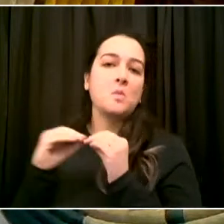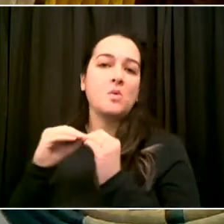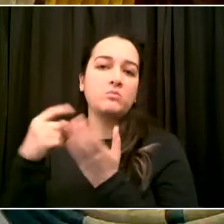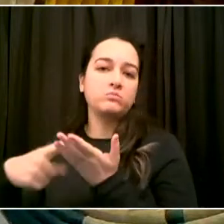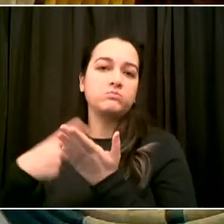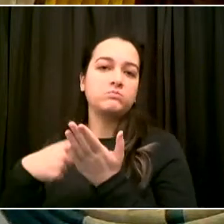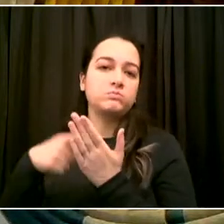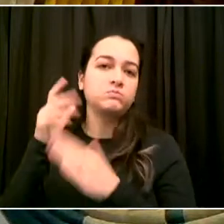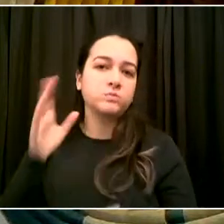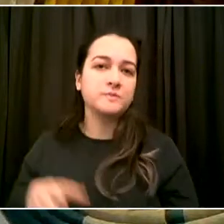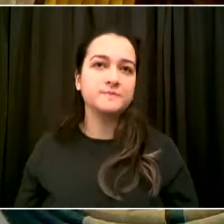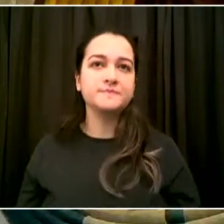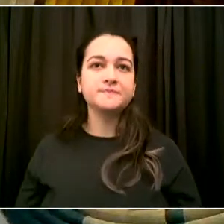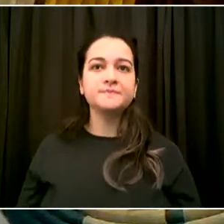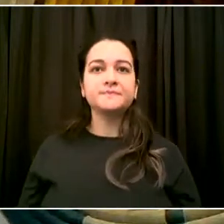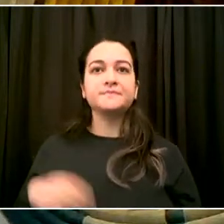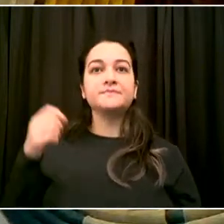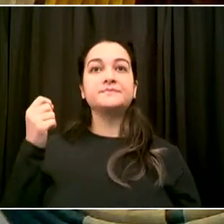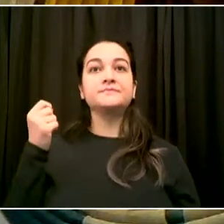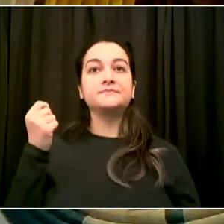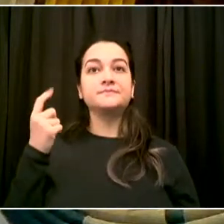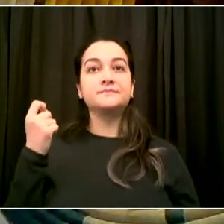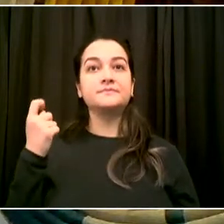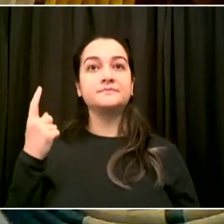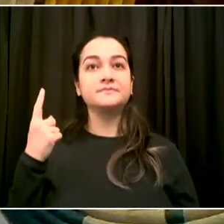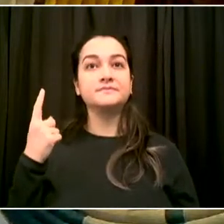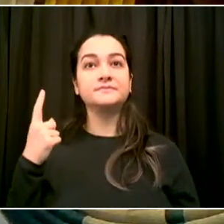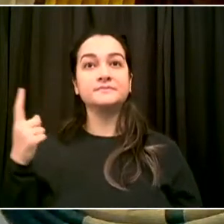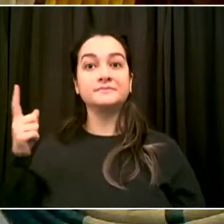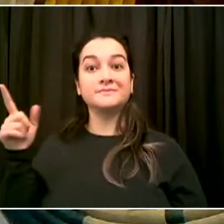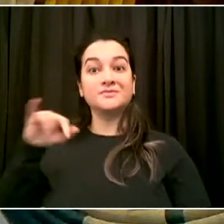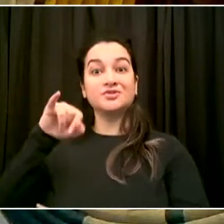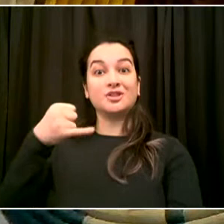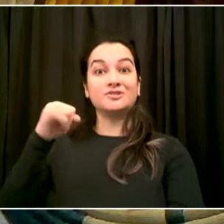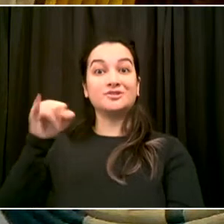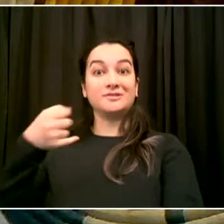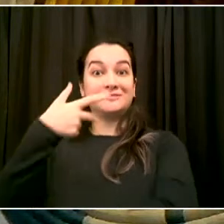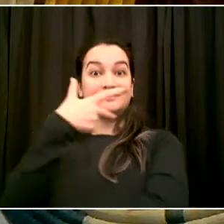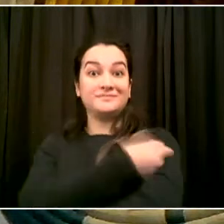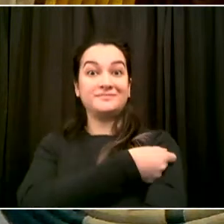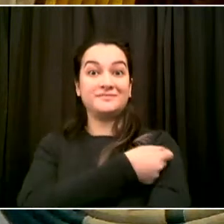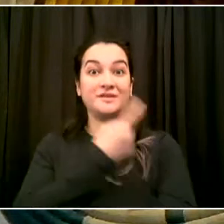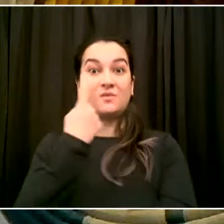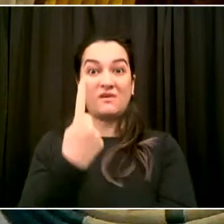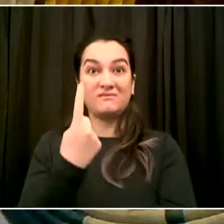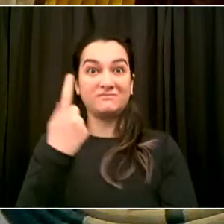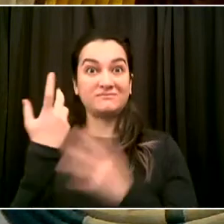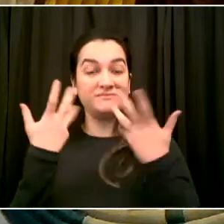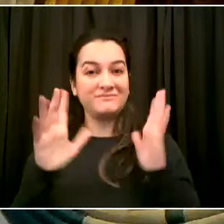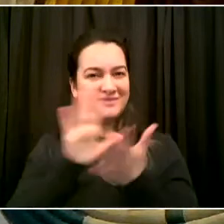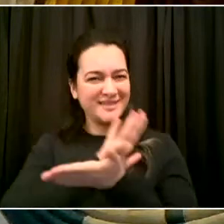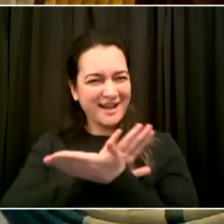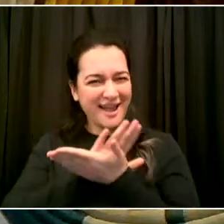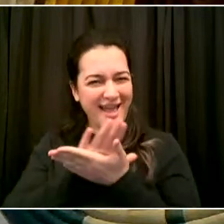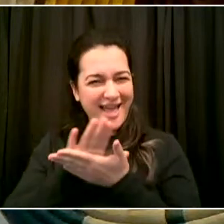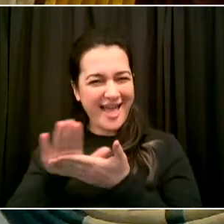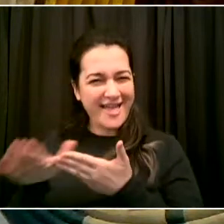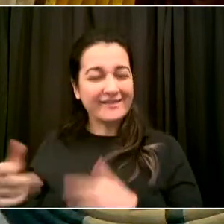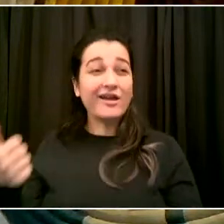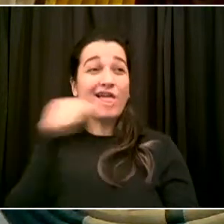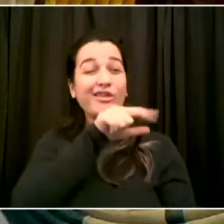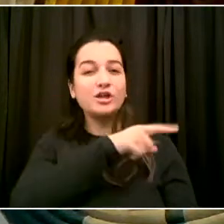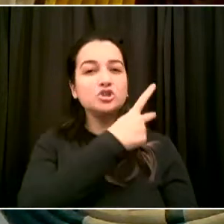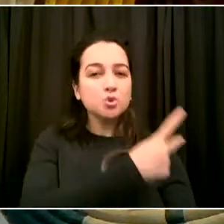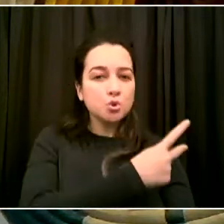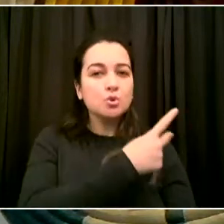death, then this is just great news. And then the next big challenge becomes the one that we've been talking about all the time, which is supply. And